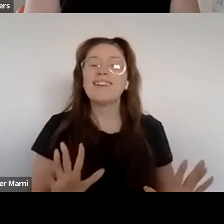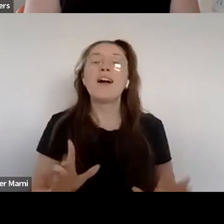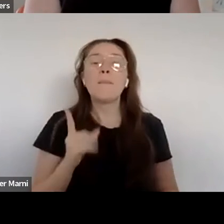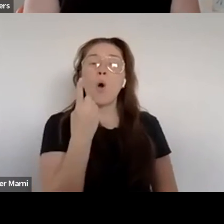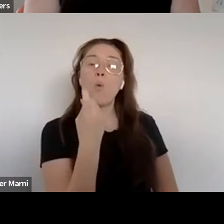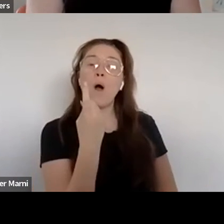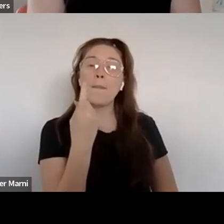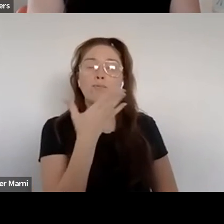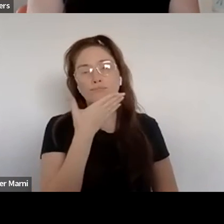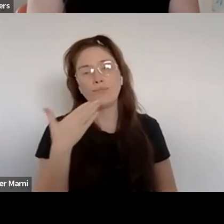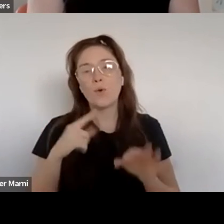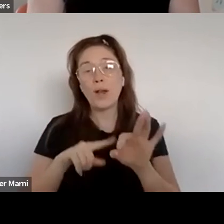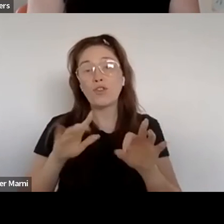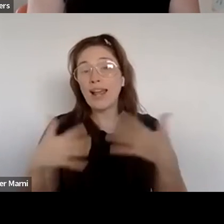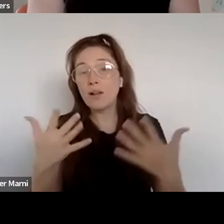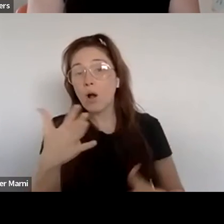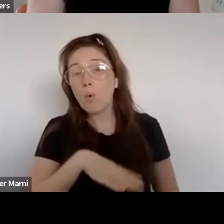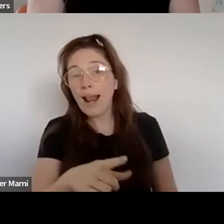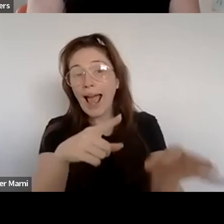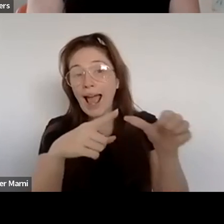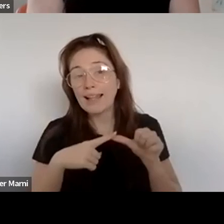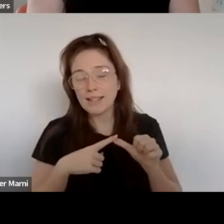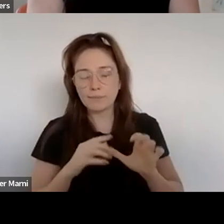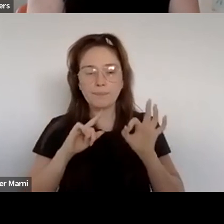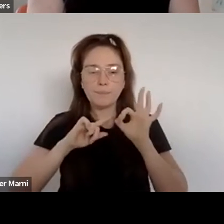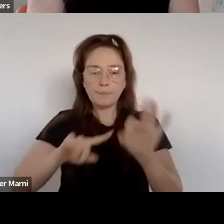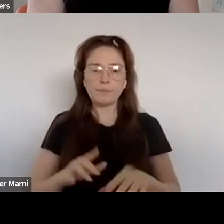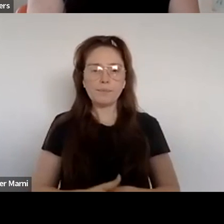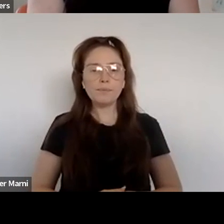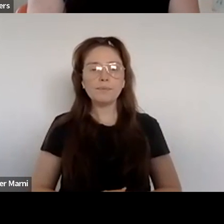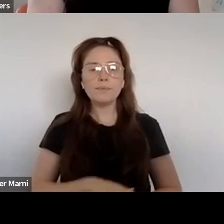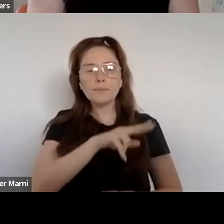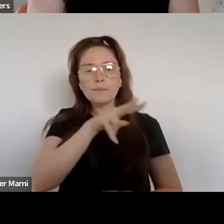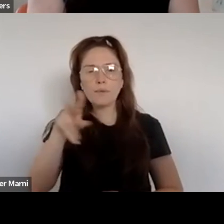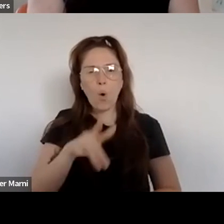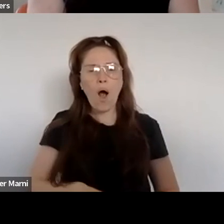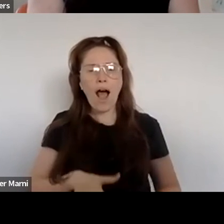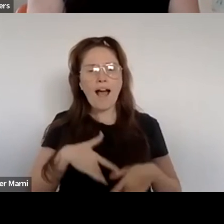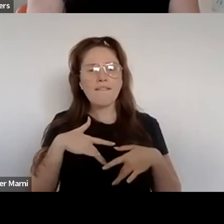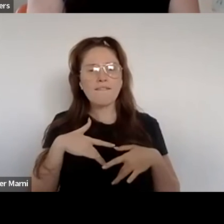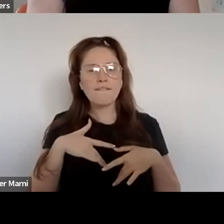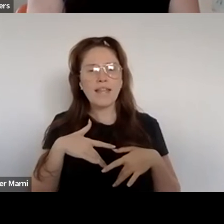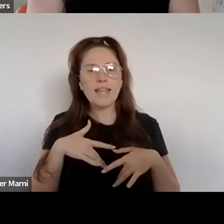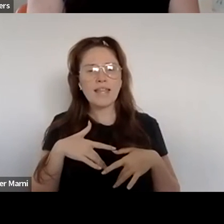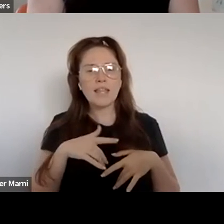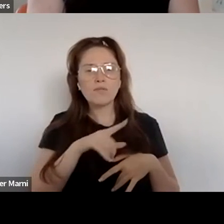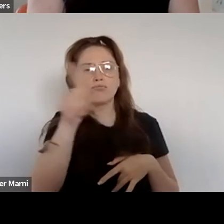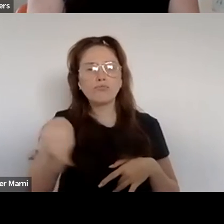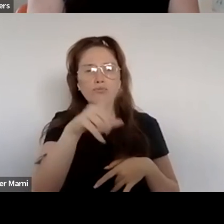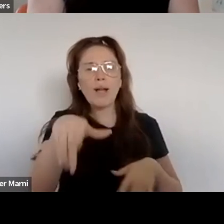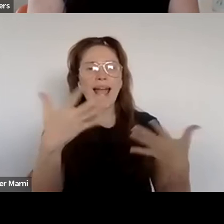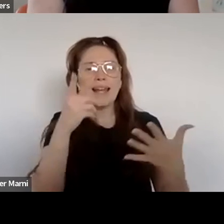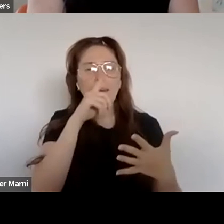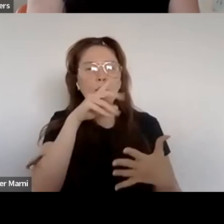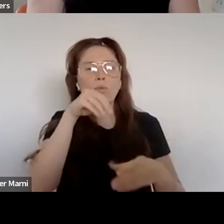like to put to anyone who'd like to pick it up. I feel like I get a sense of the care you would have given to your participants and observers of your